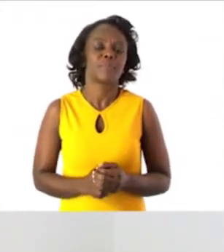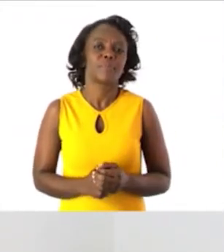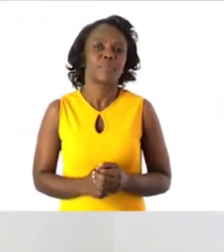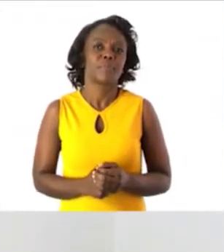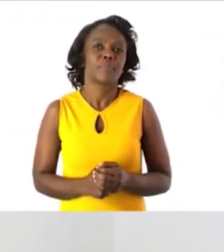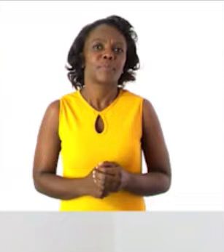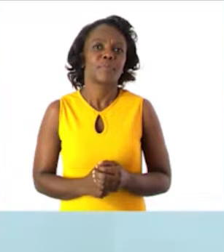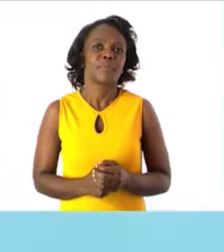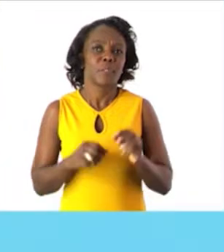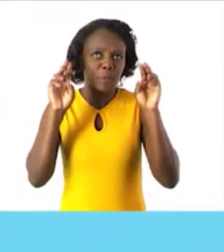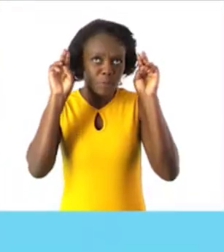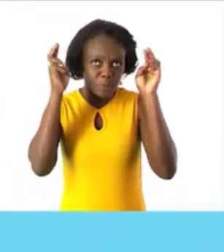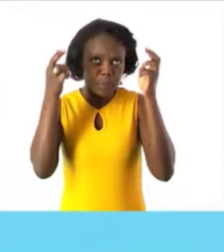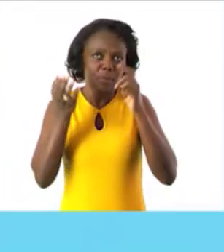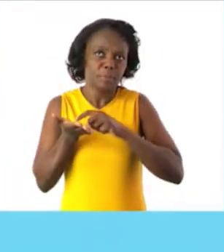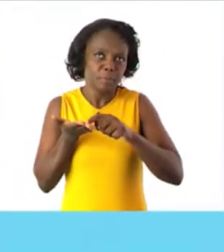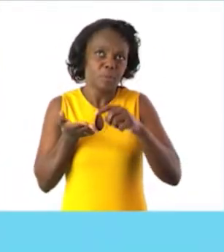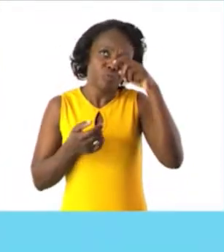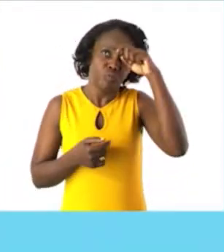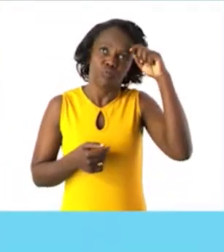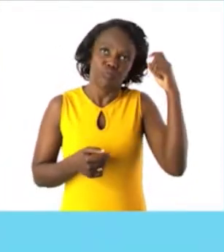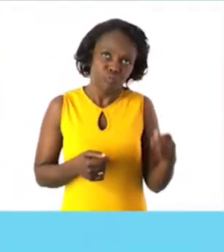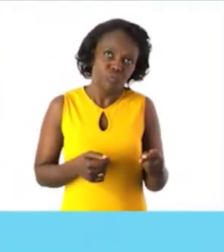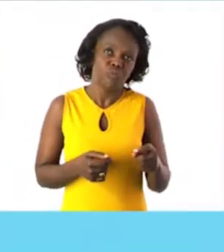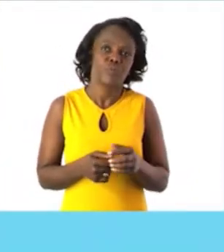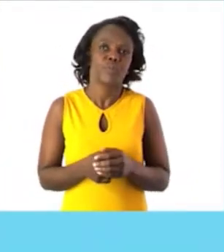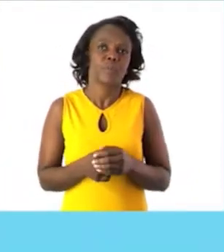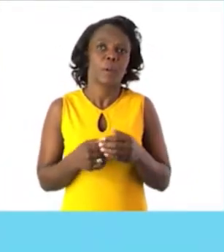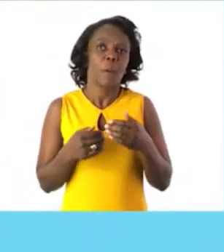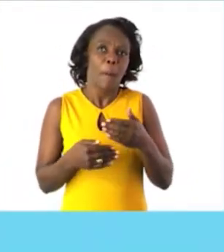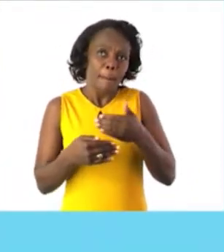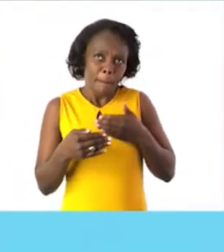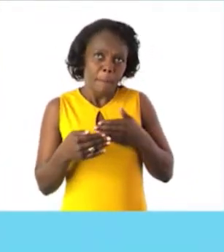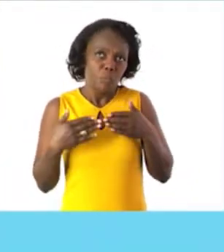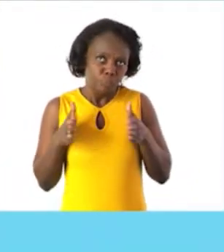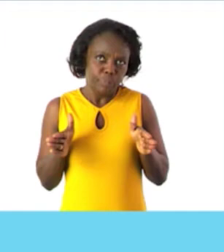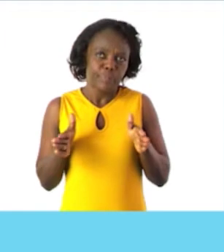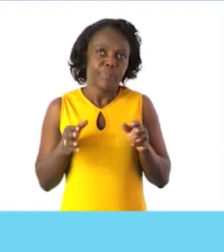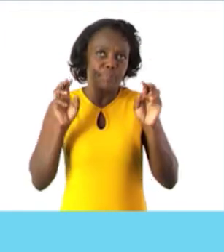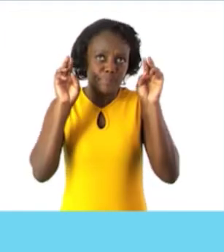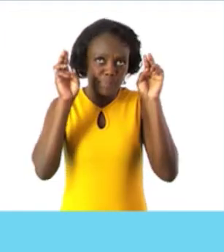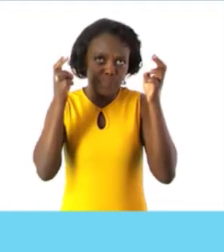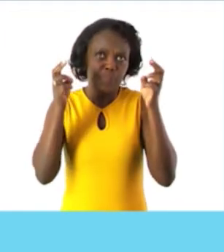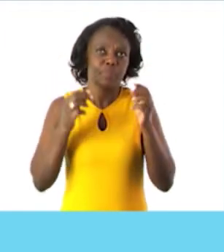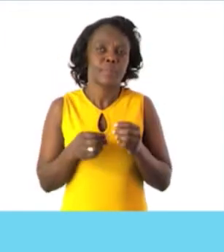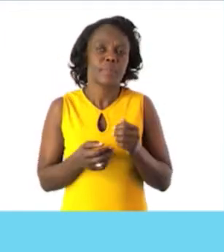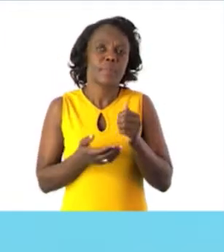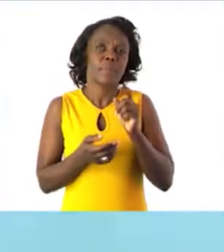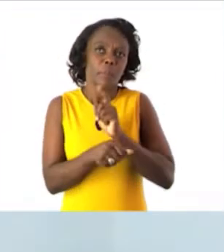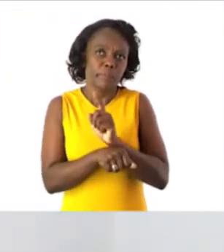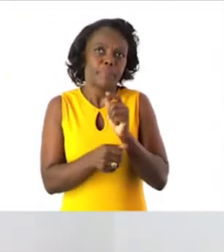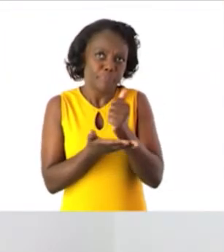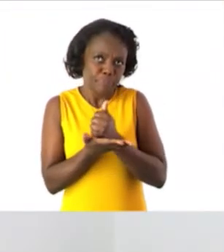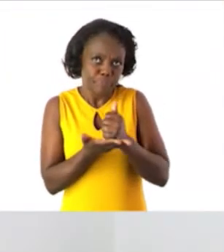Our theme for this week is summer. Before we go into our topic for today, I would like us to